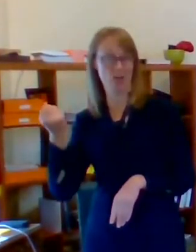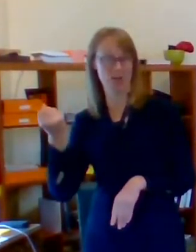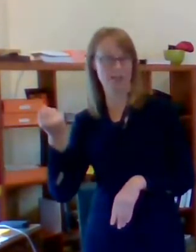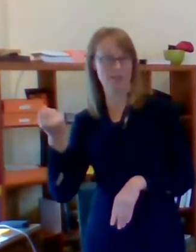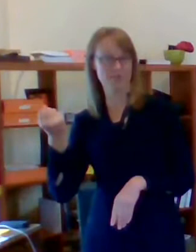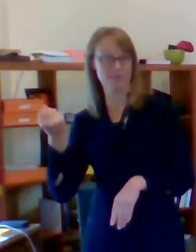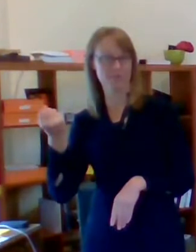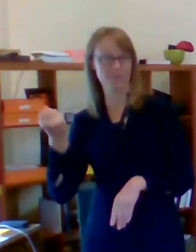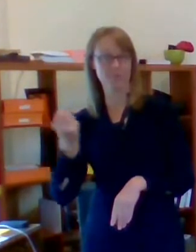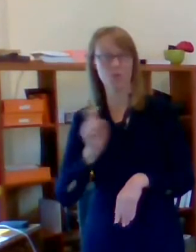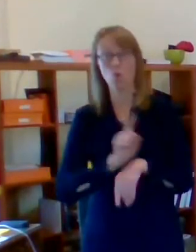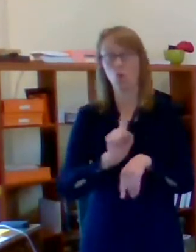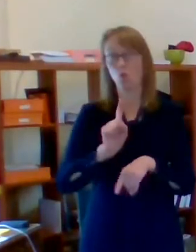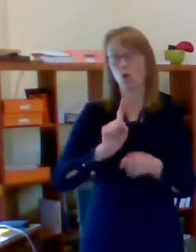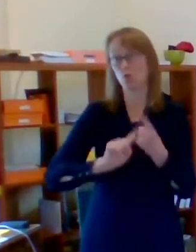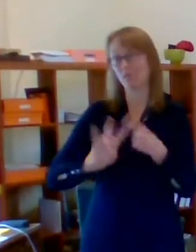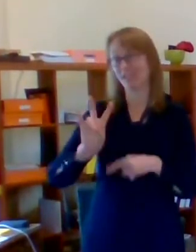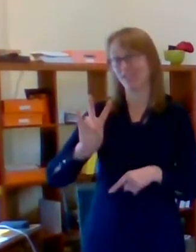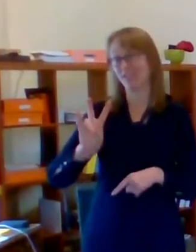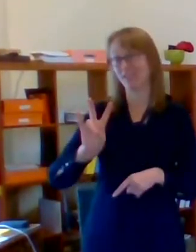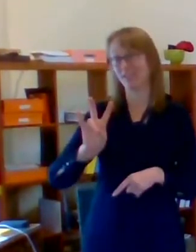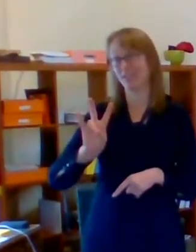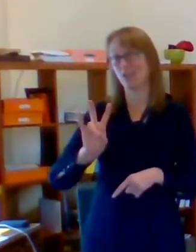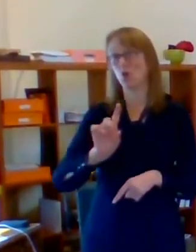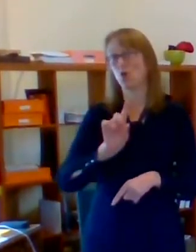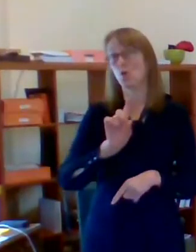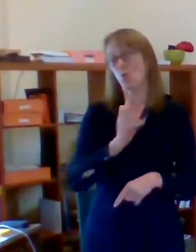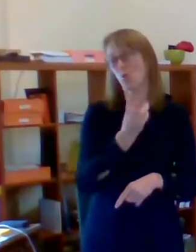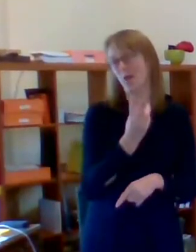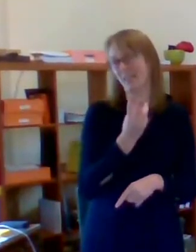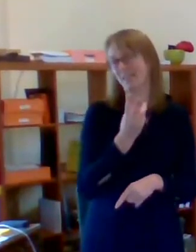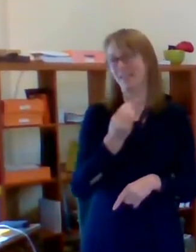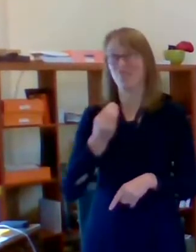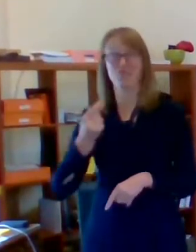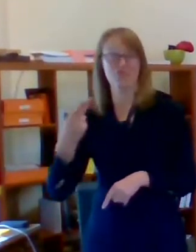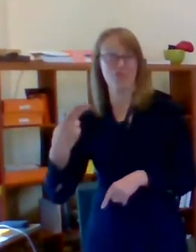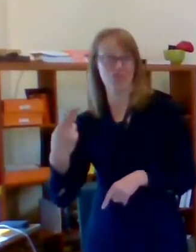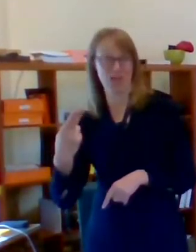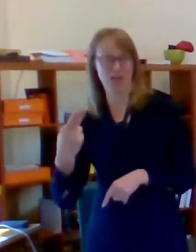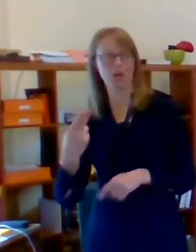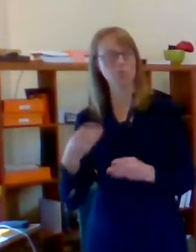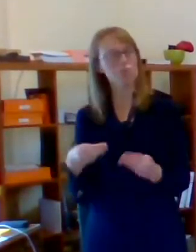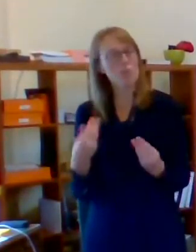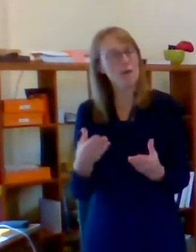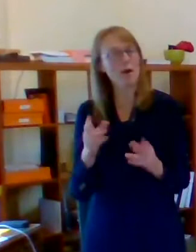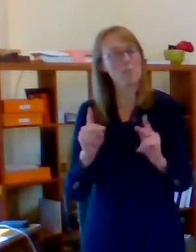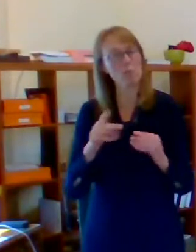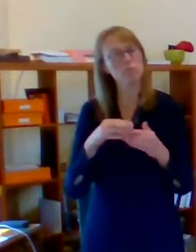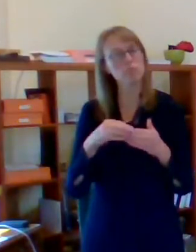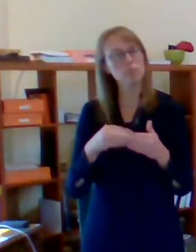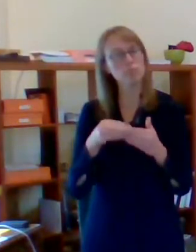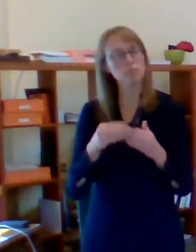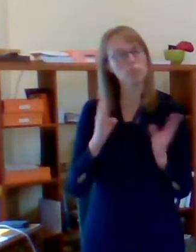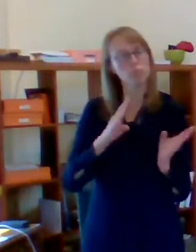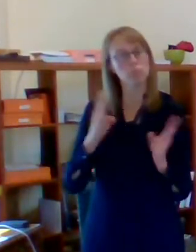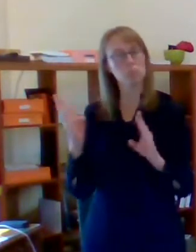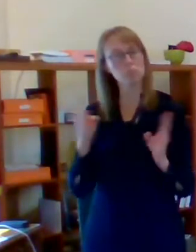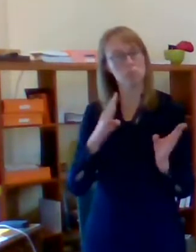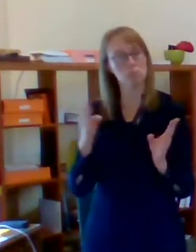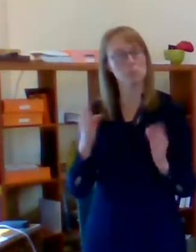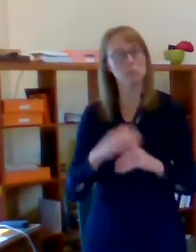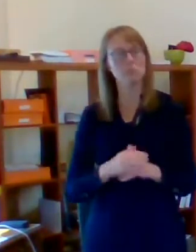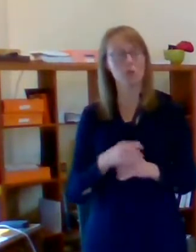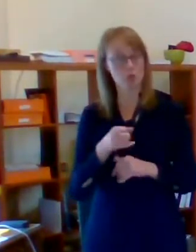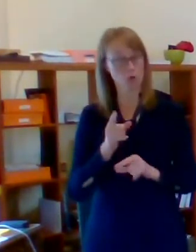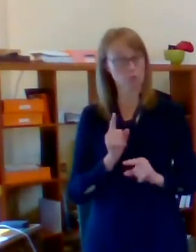it's 1 to 7 on Wednesday and Thursday. So that gives people a little flexibility. And if you are voting